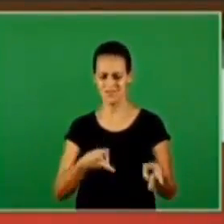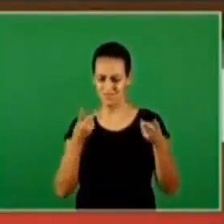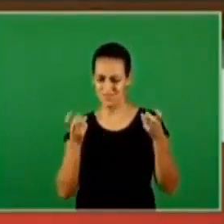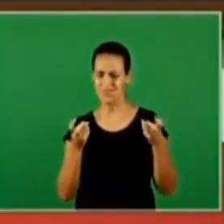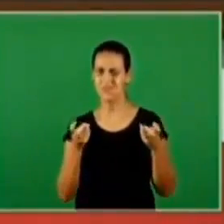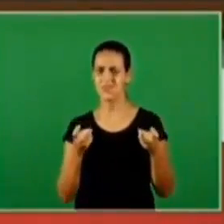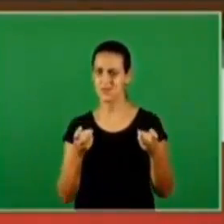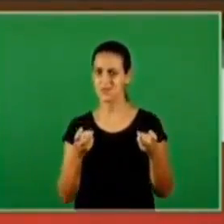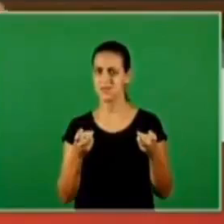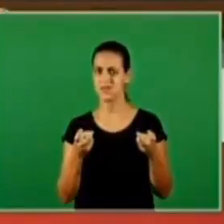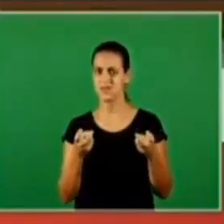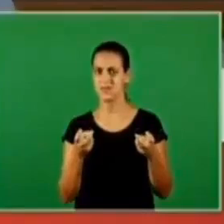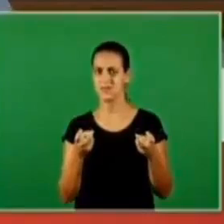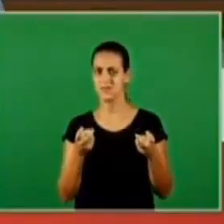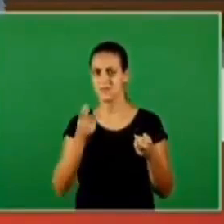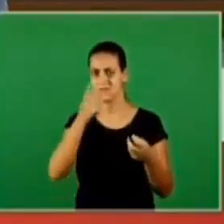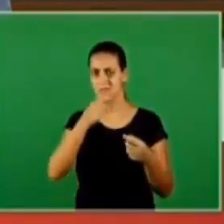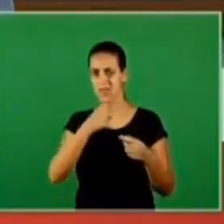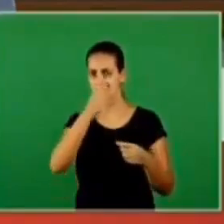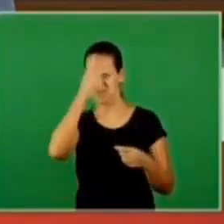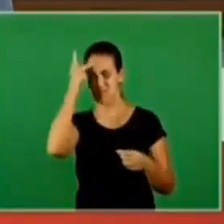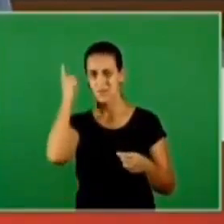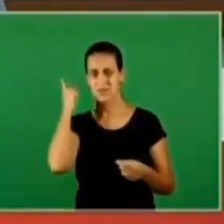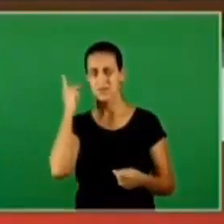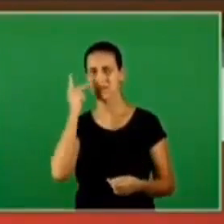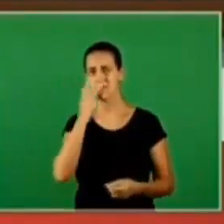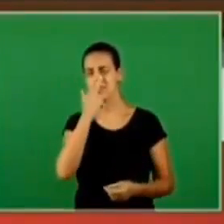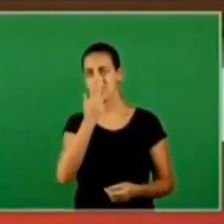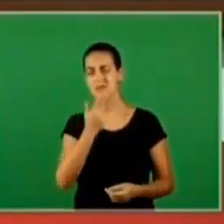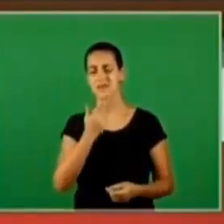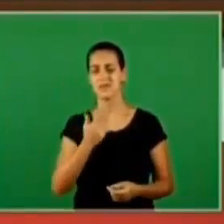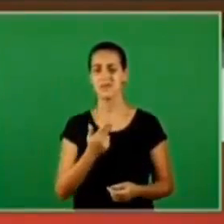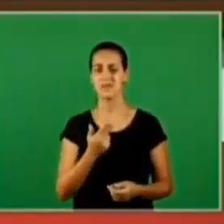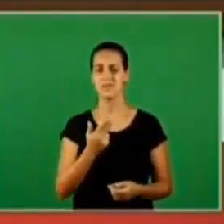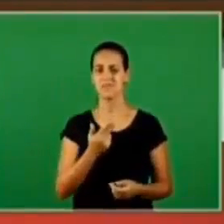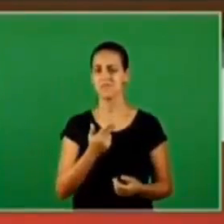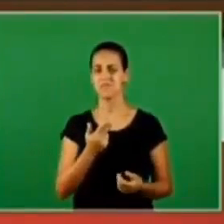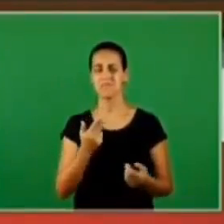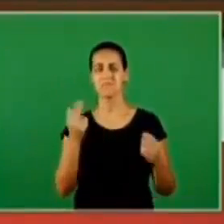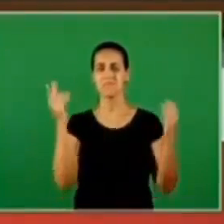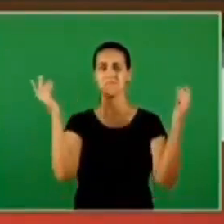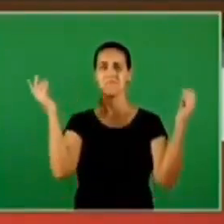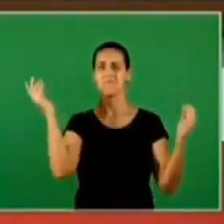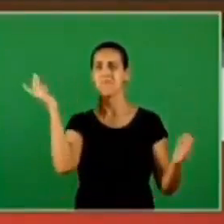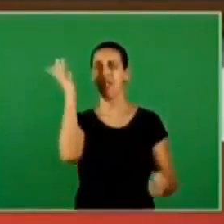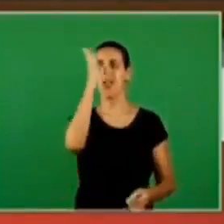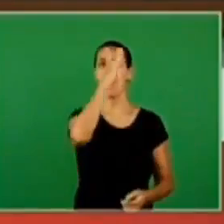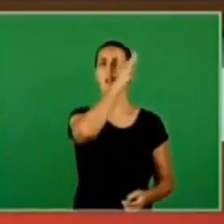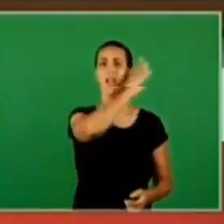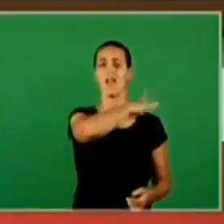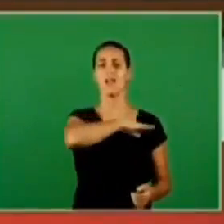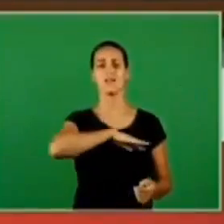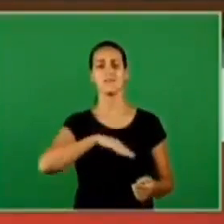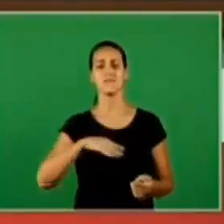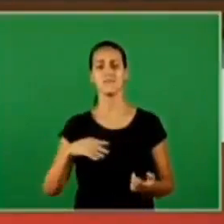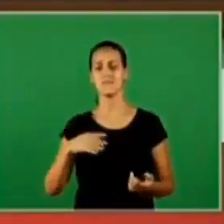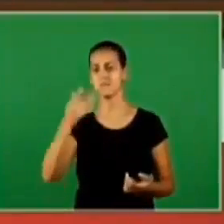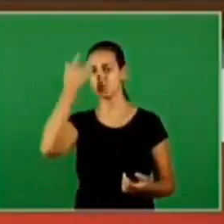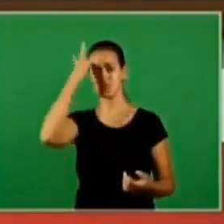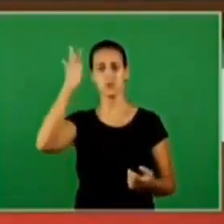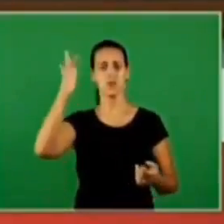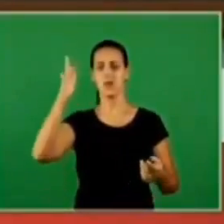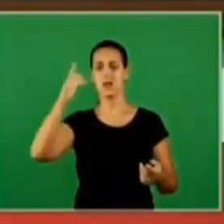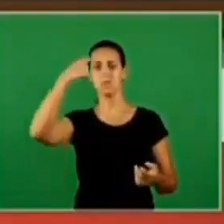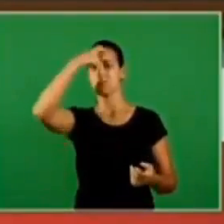seeing. The world is not no longer together. People don't